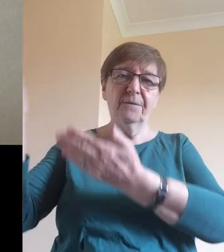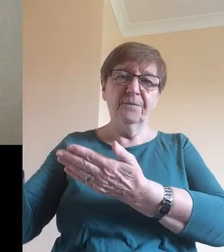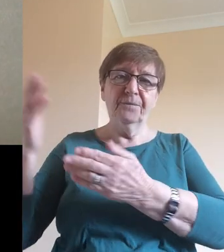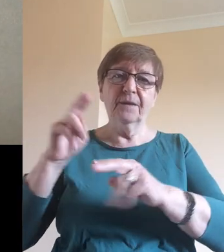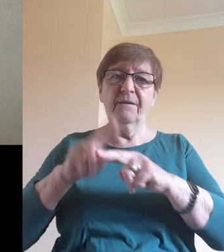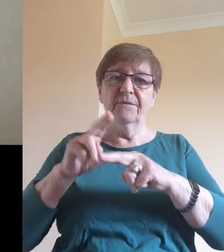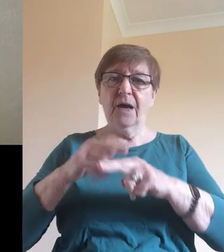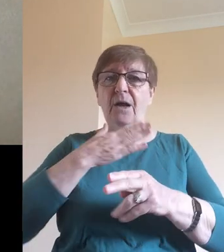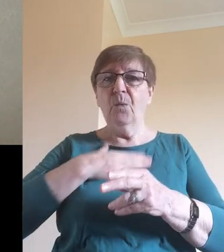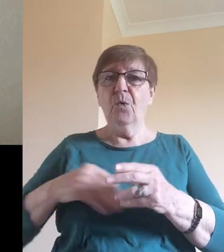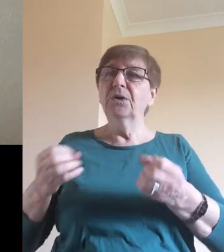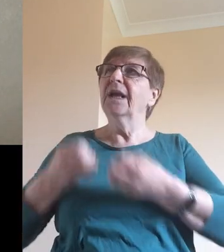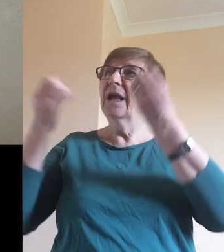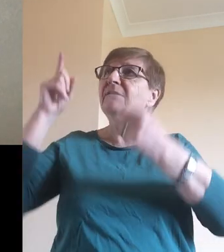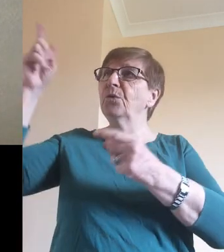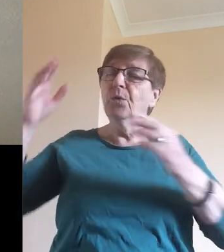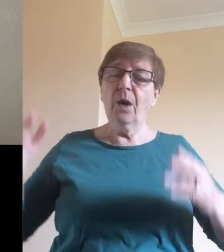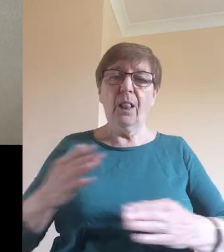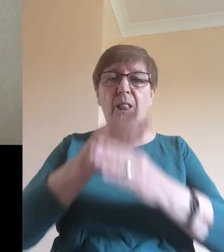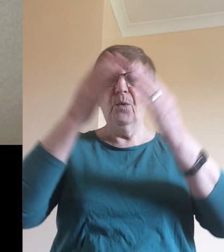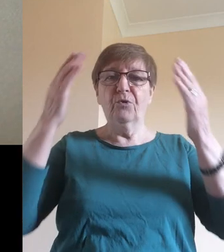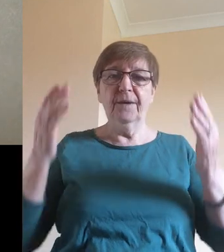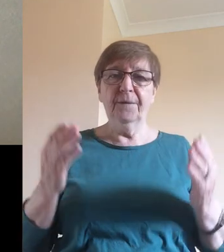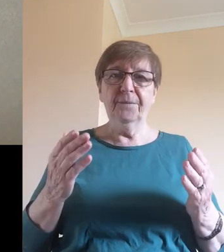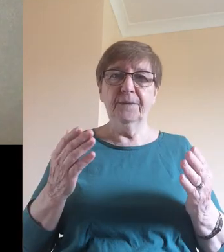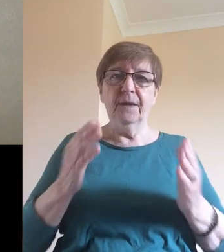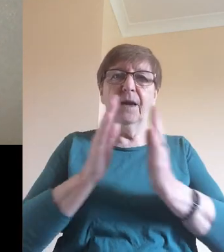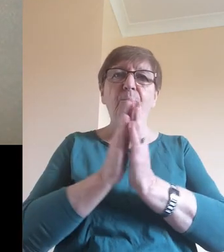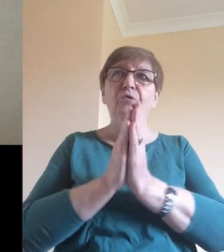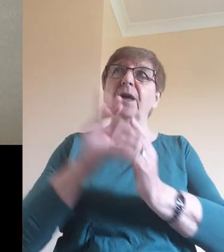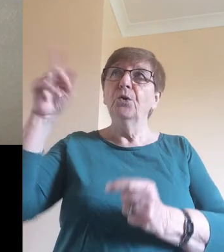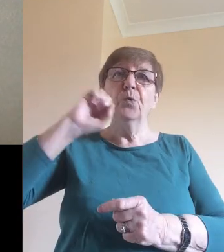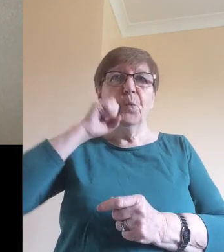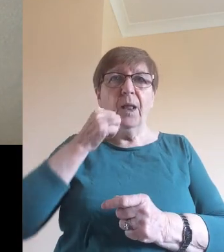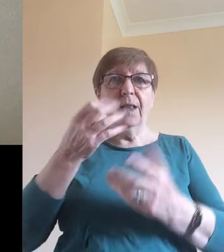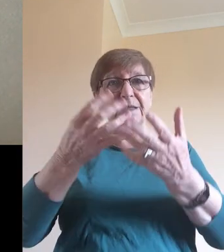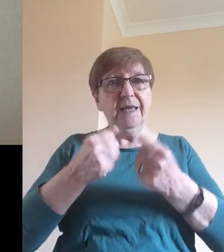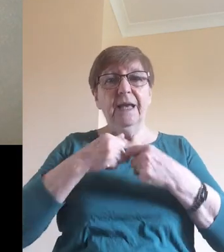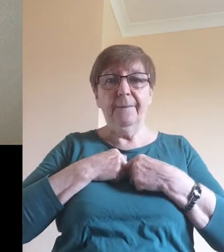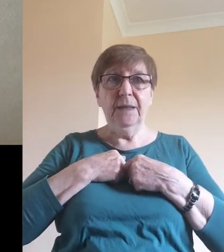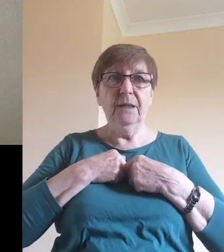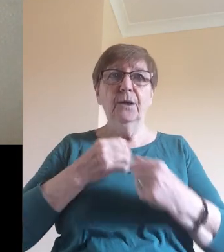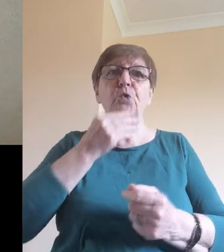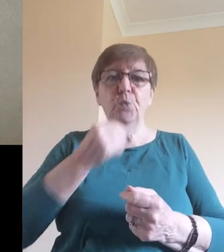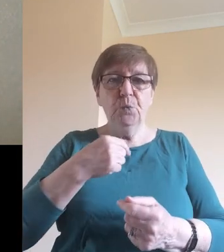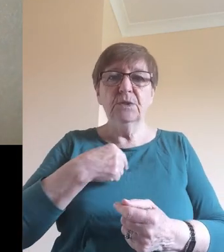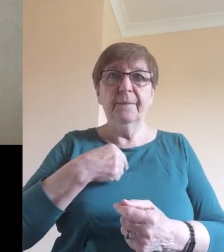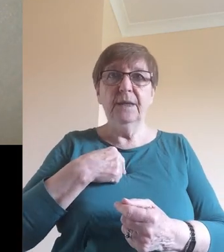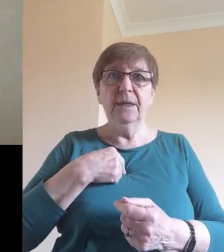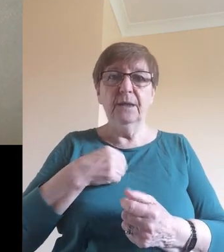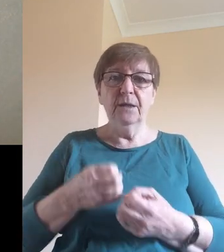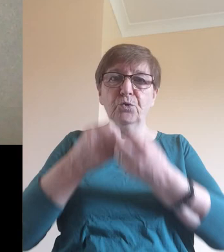Father, I want to give you glory. I pray that you would take me and use me to